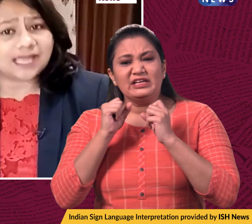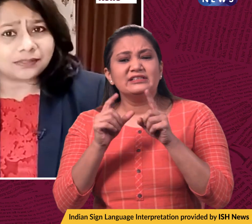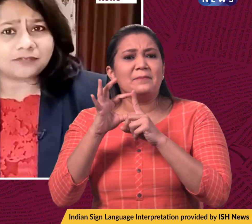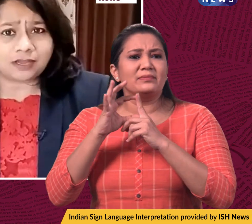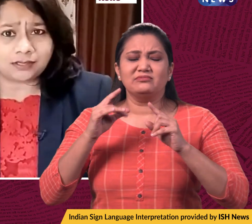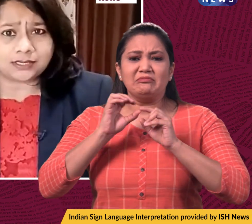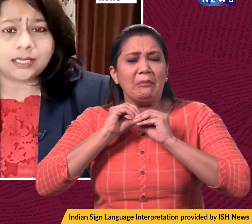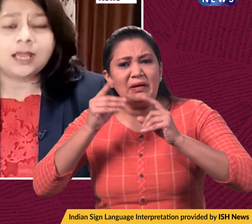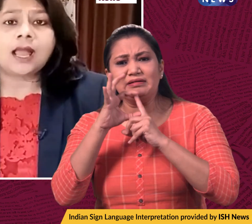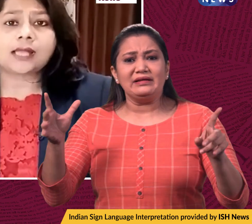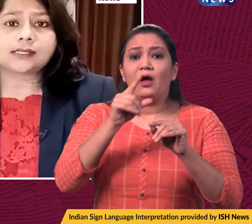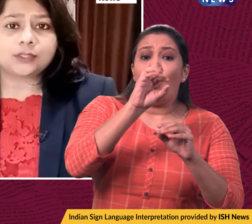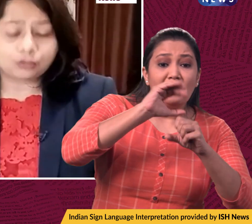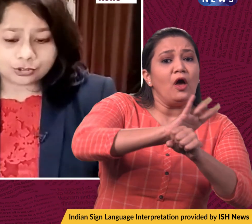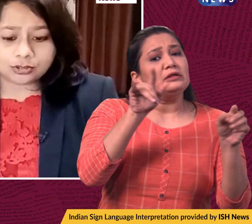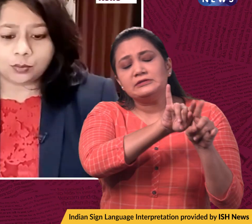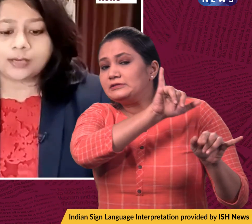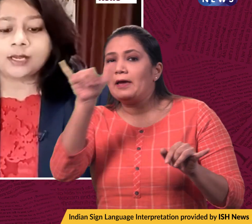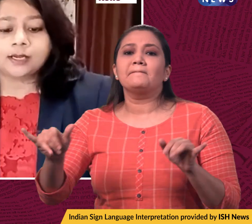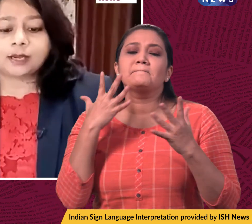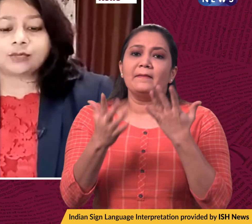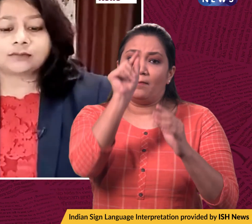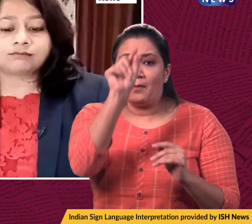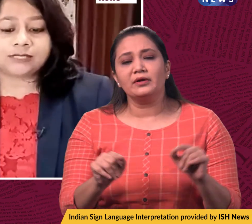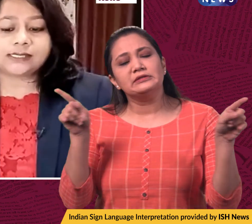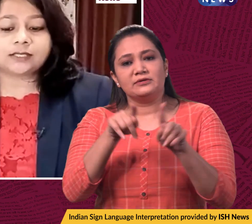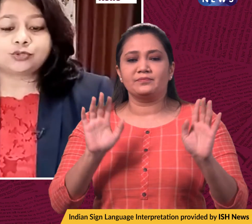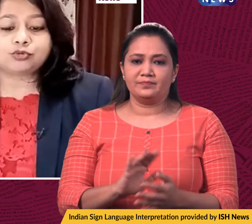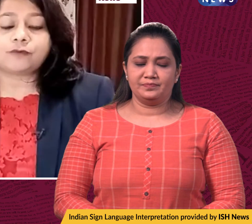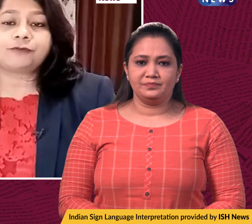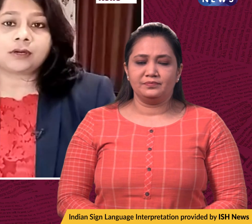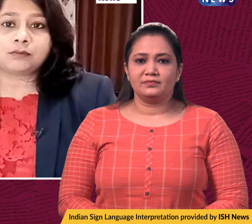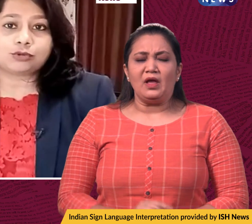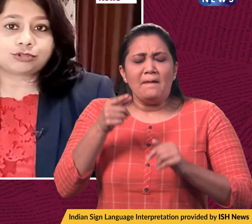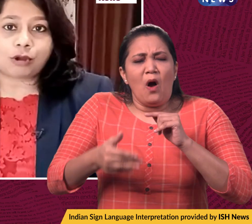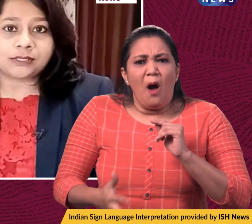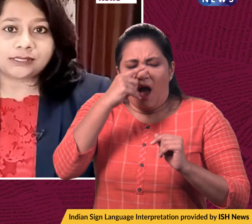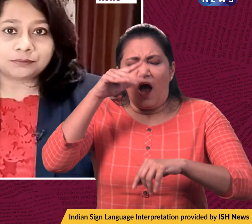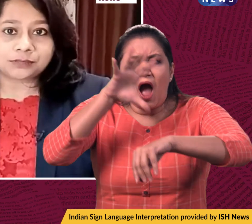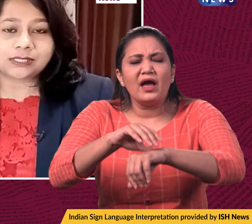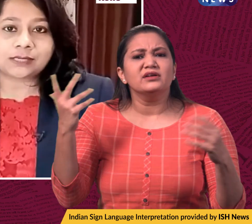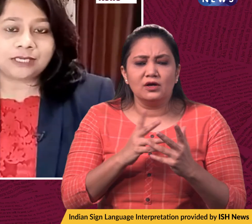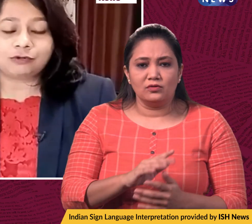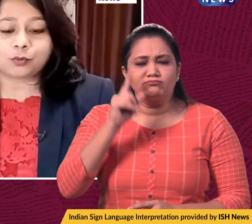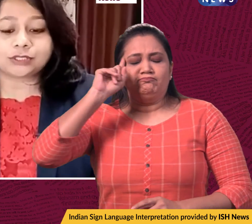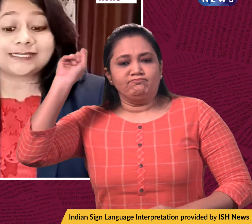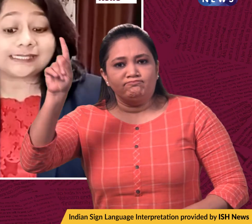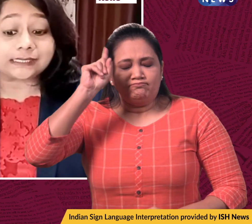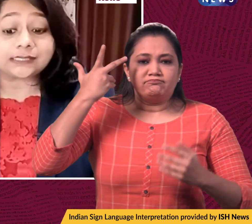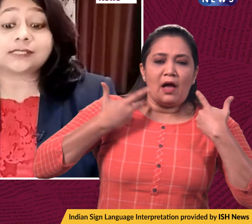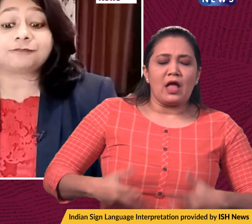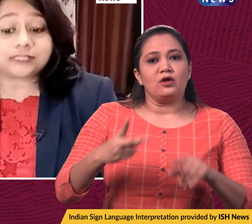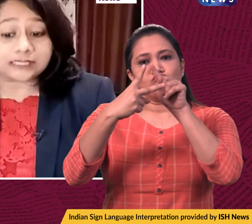have the same severity as the original one. Now, these are the two of most common symptoms that are being